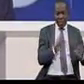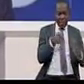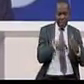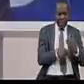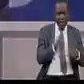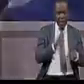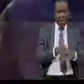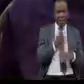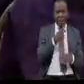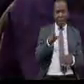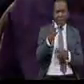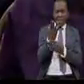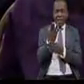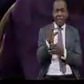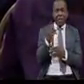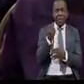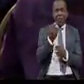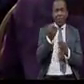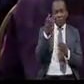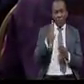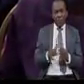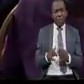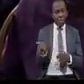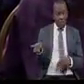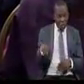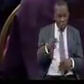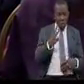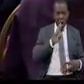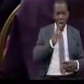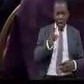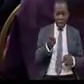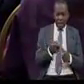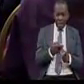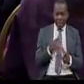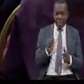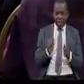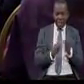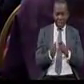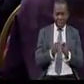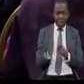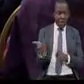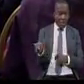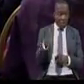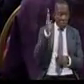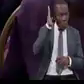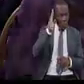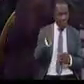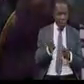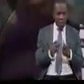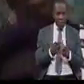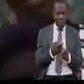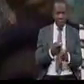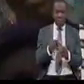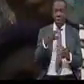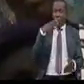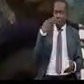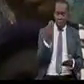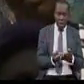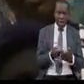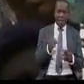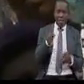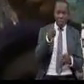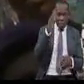a race. You will run well. And you run to the finishing line in Jesus'